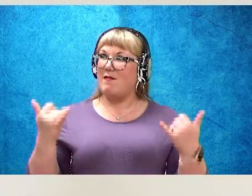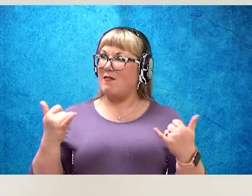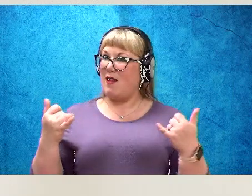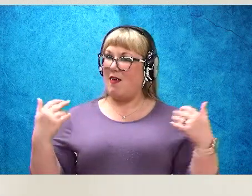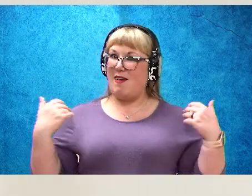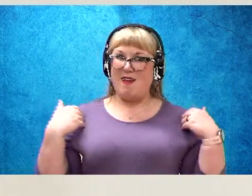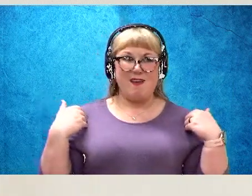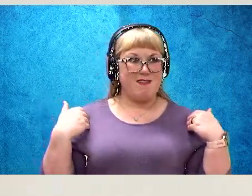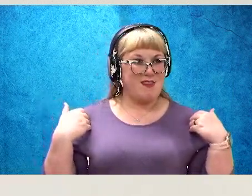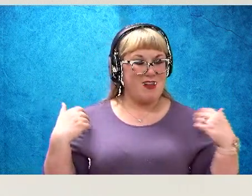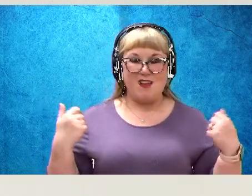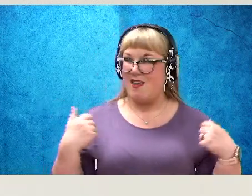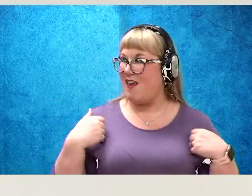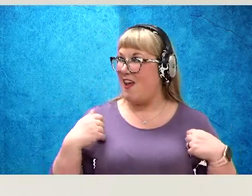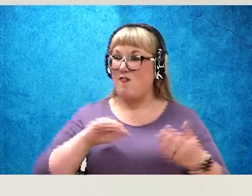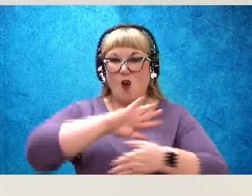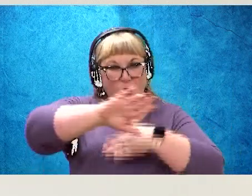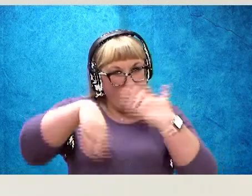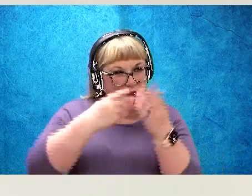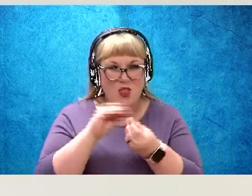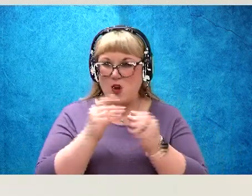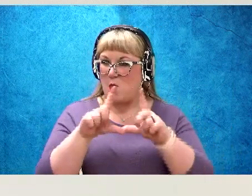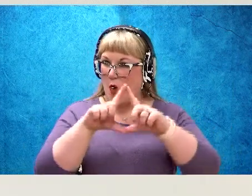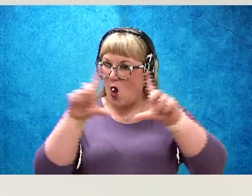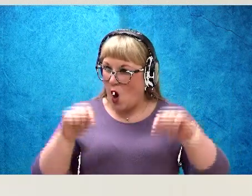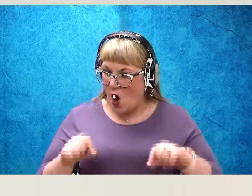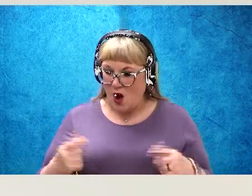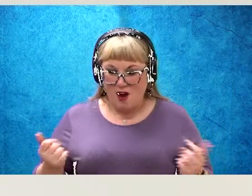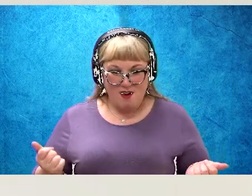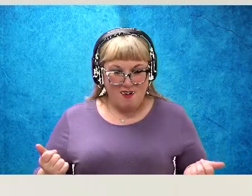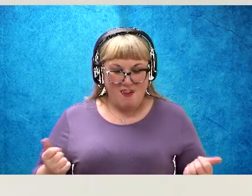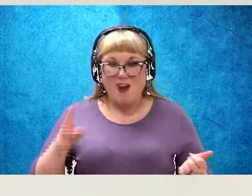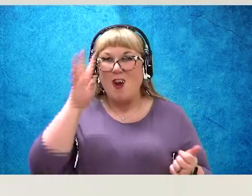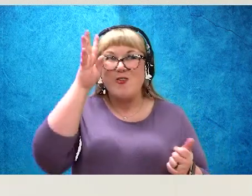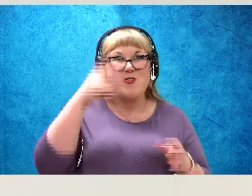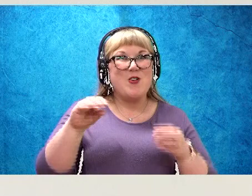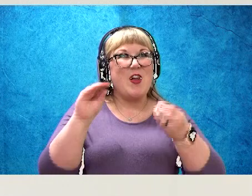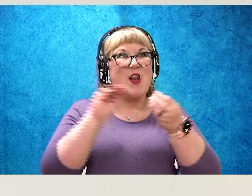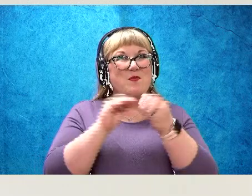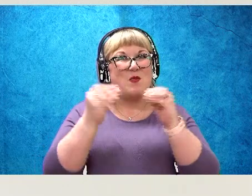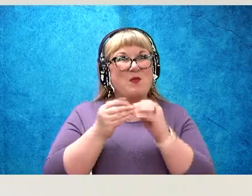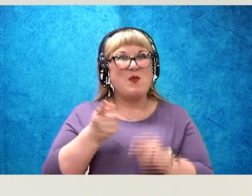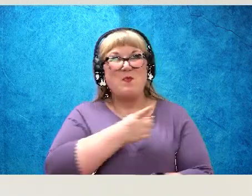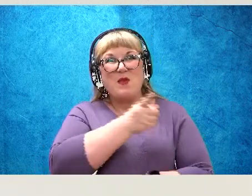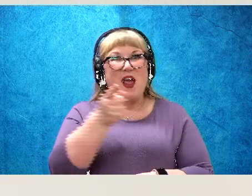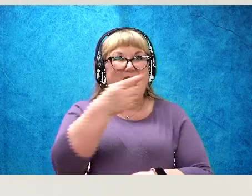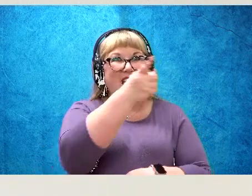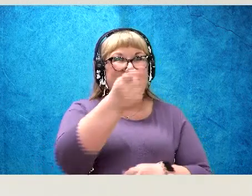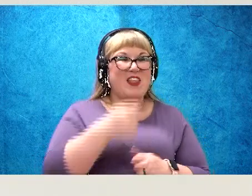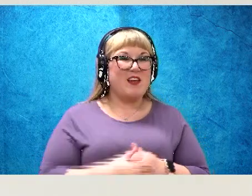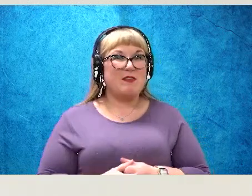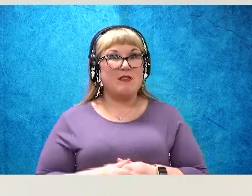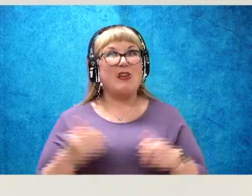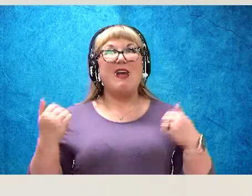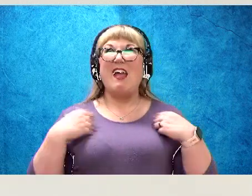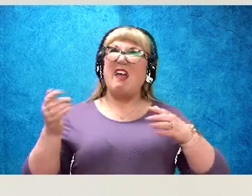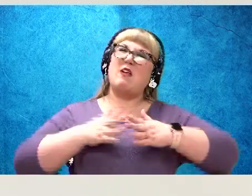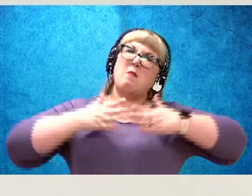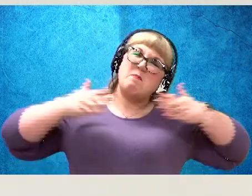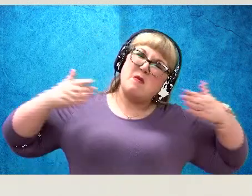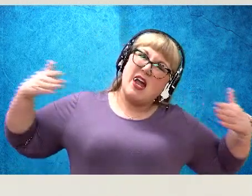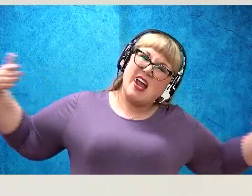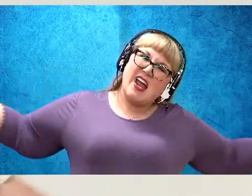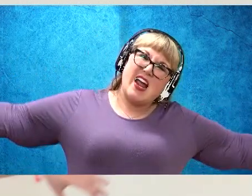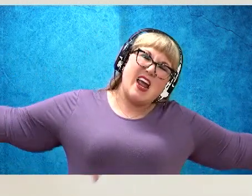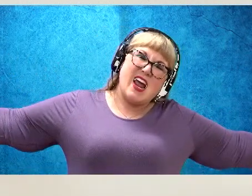have taken our number cards and created our own number path. And if I had a big long table, I